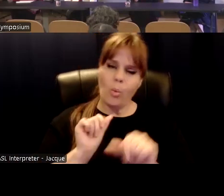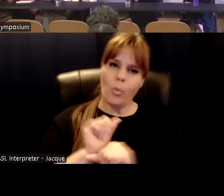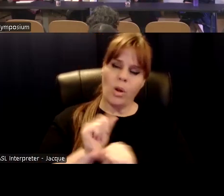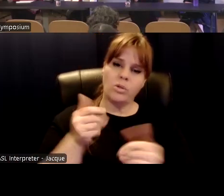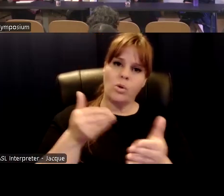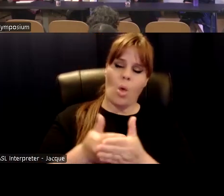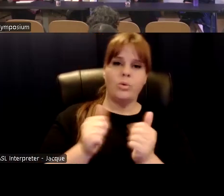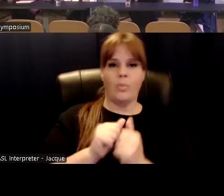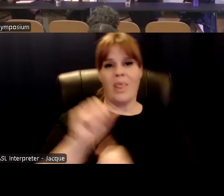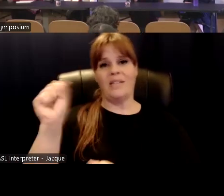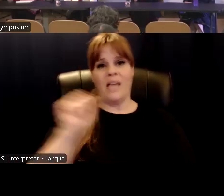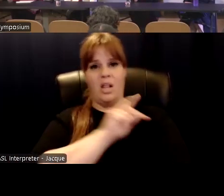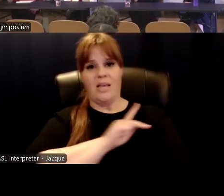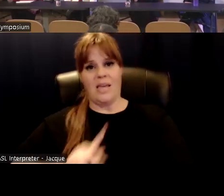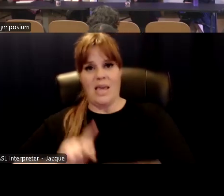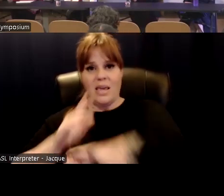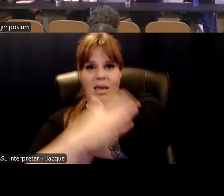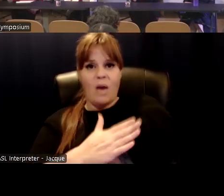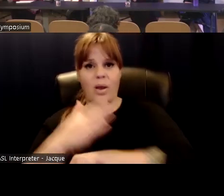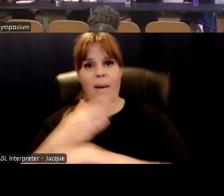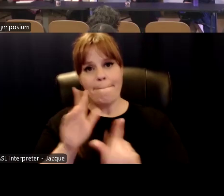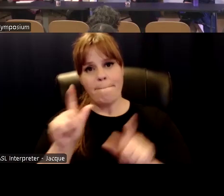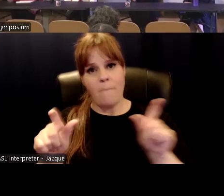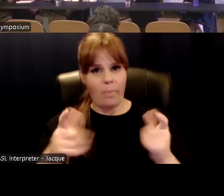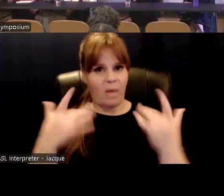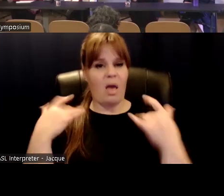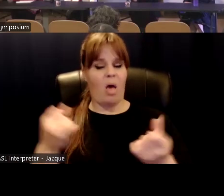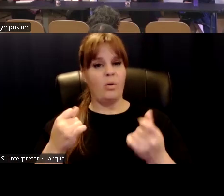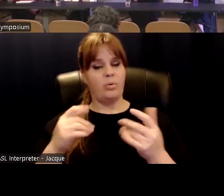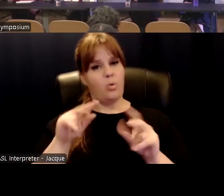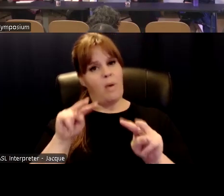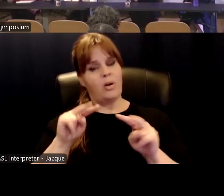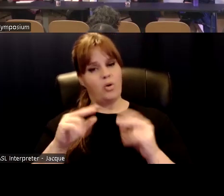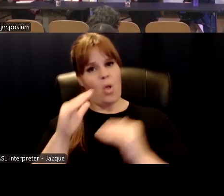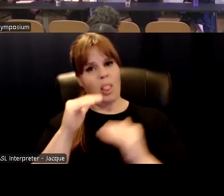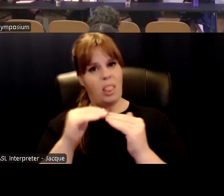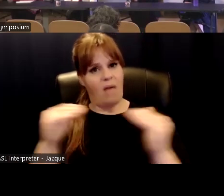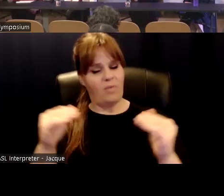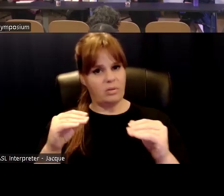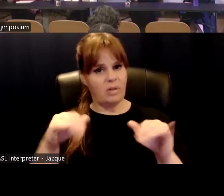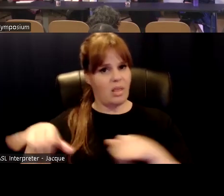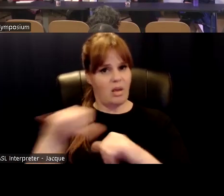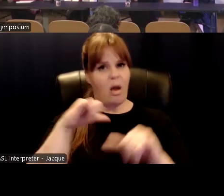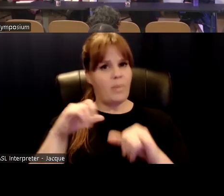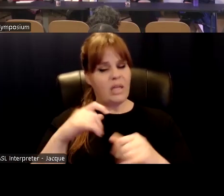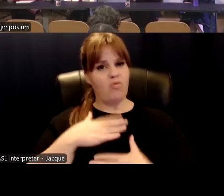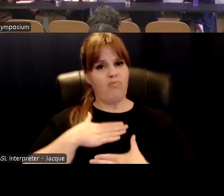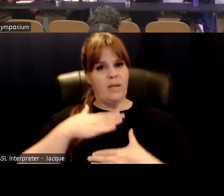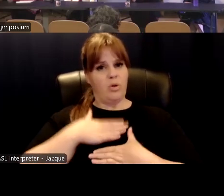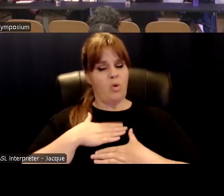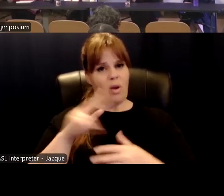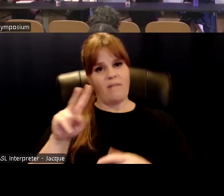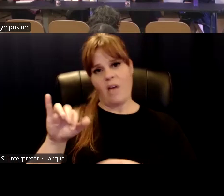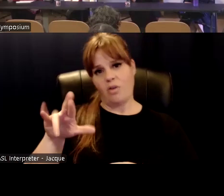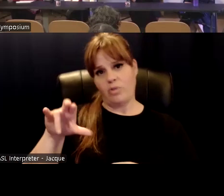King County Public Health to monitor levels in the community of some of these common respiratory viruses, to then